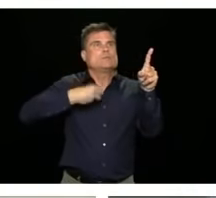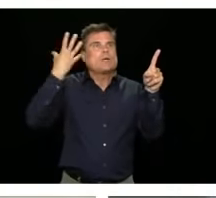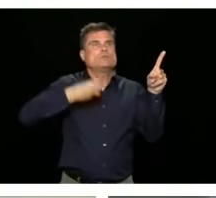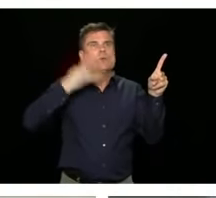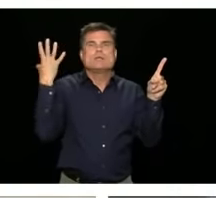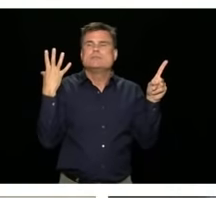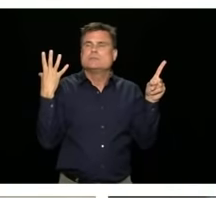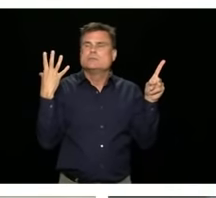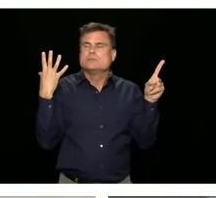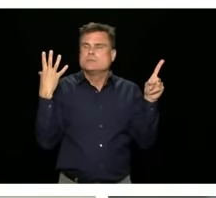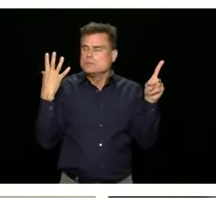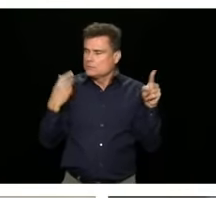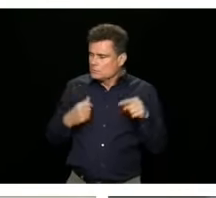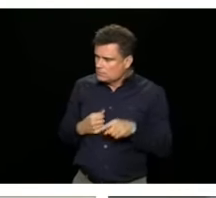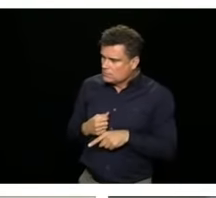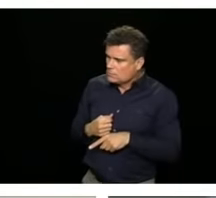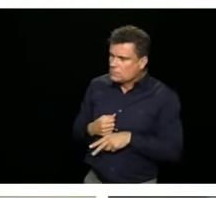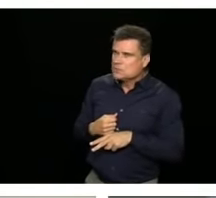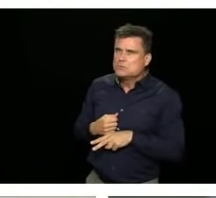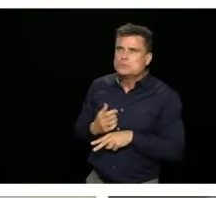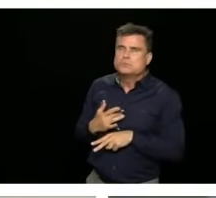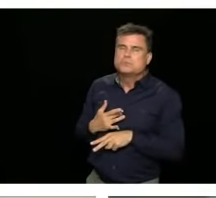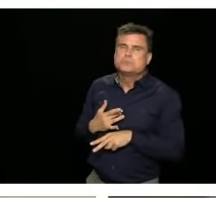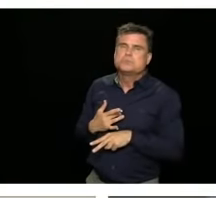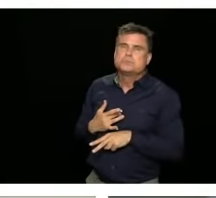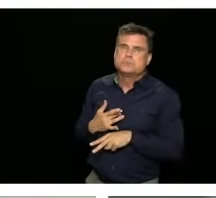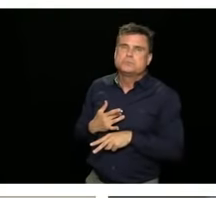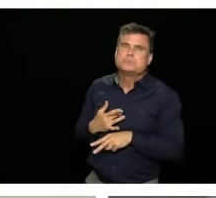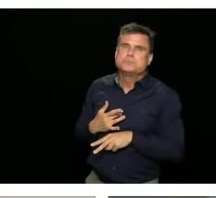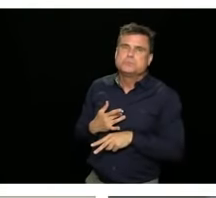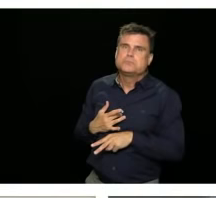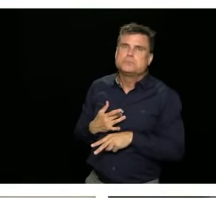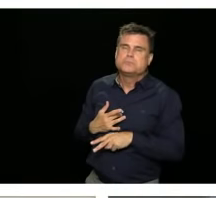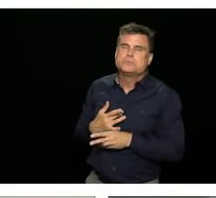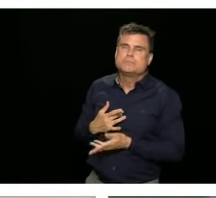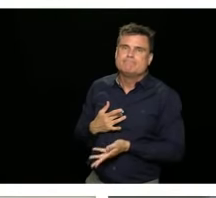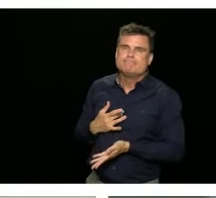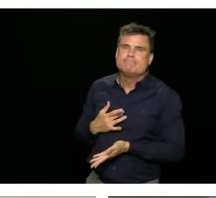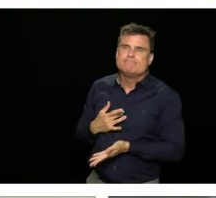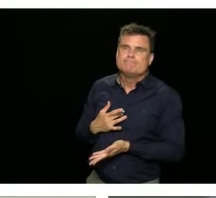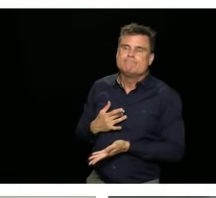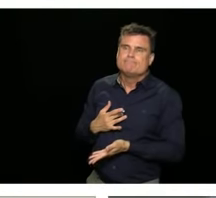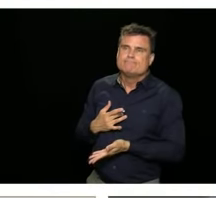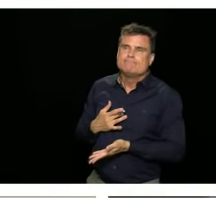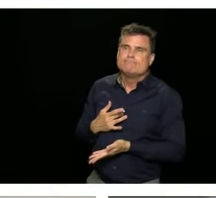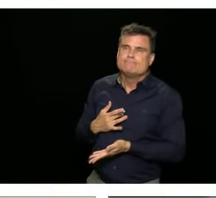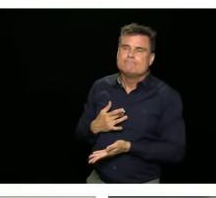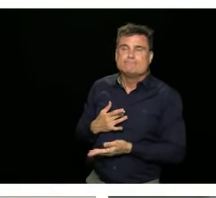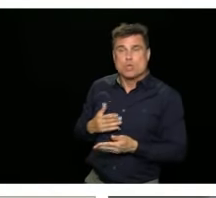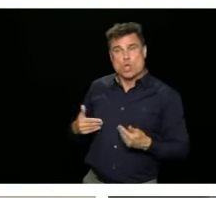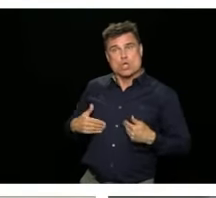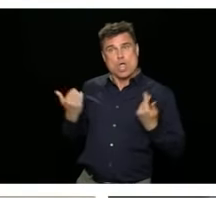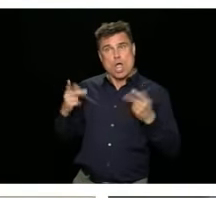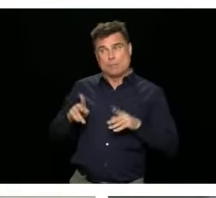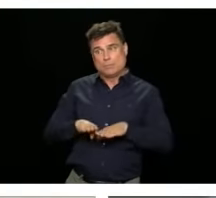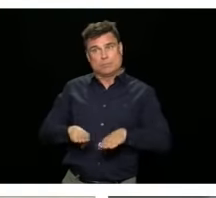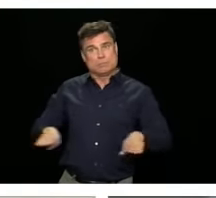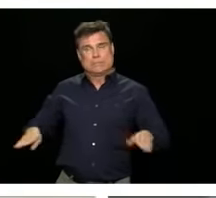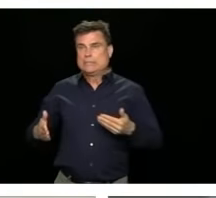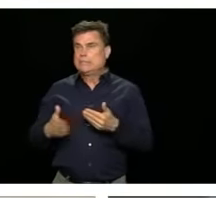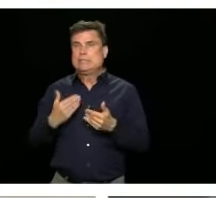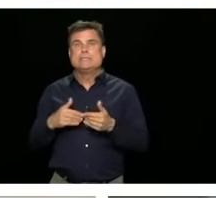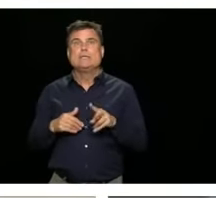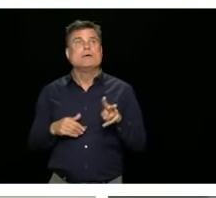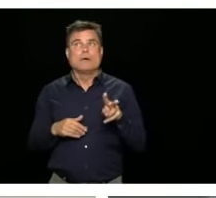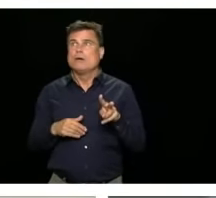of influence. There's other influences that are way stronger for our young people. And so I think that the question is fantastic. I think the